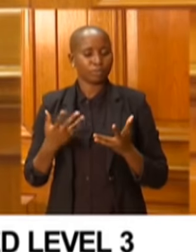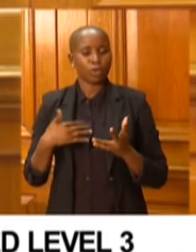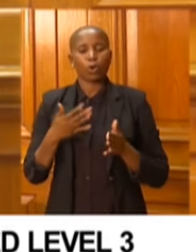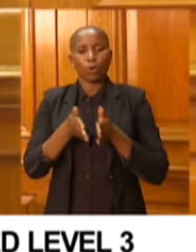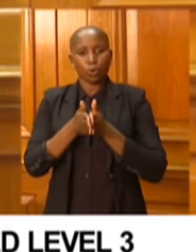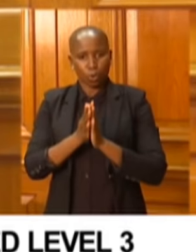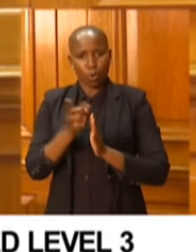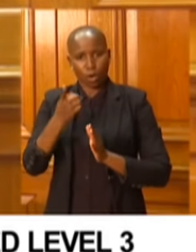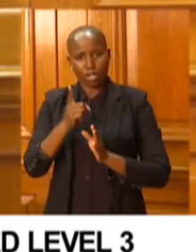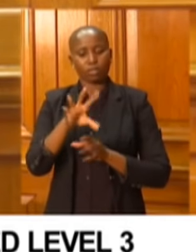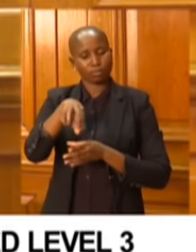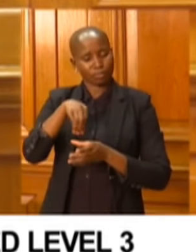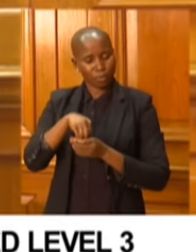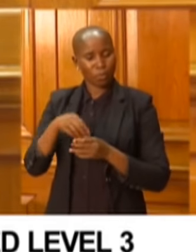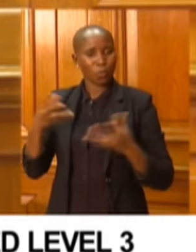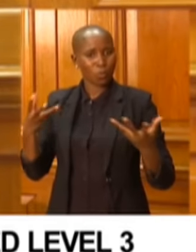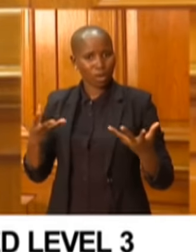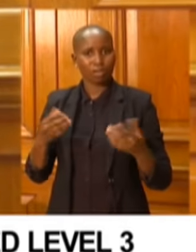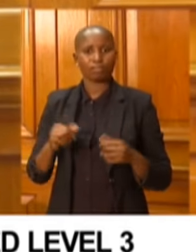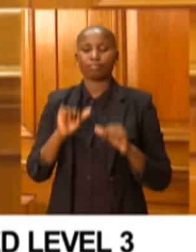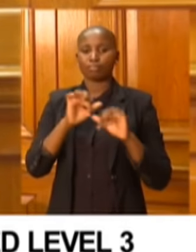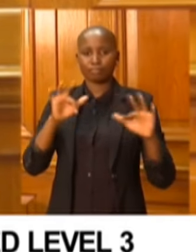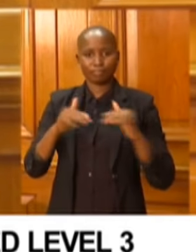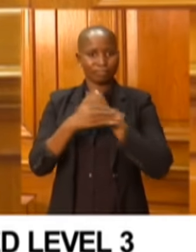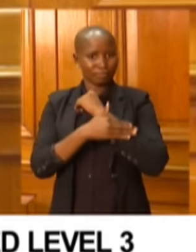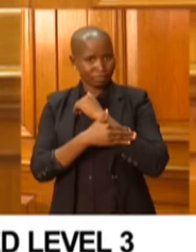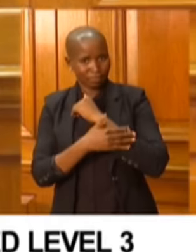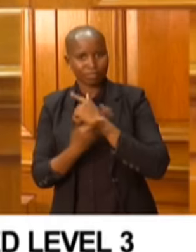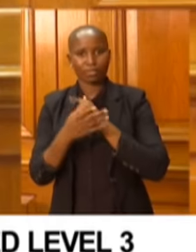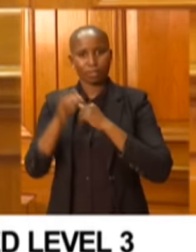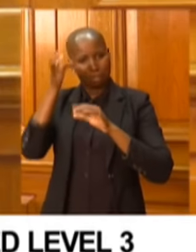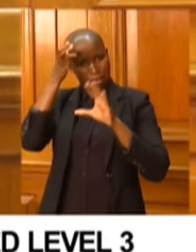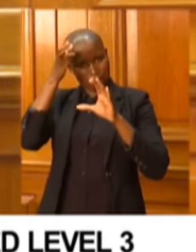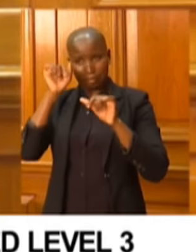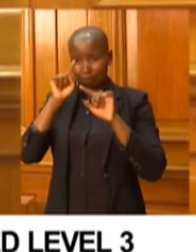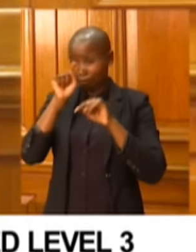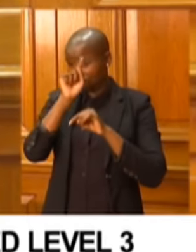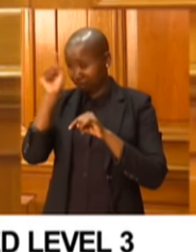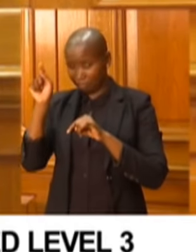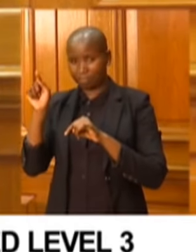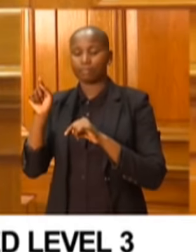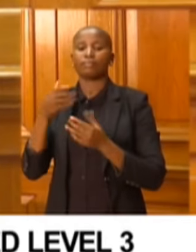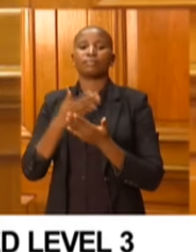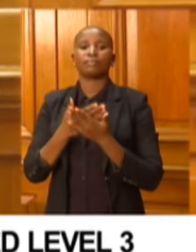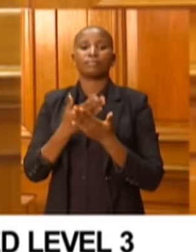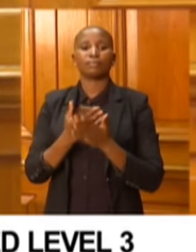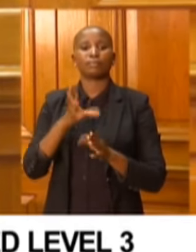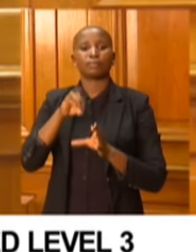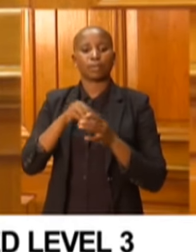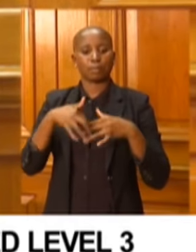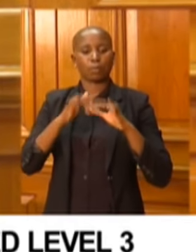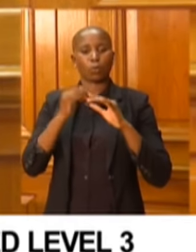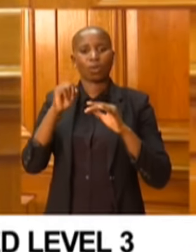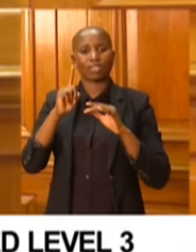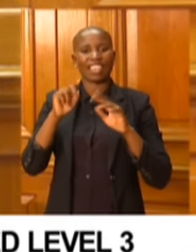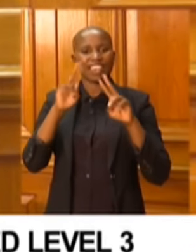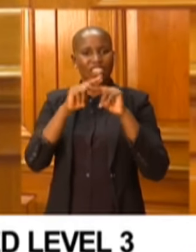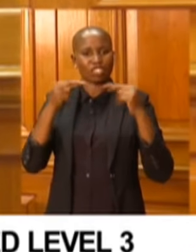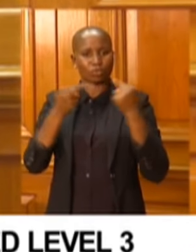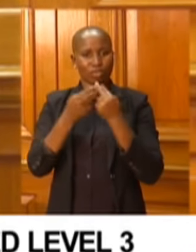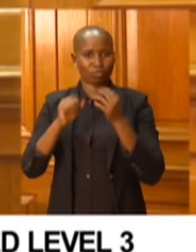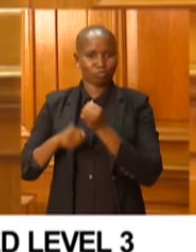our academics and others towards the development of an effective national strategy, even